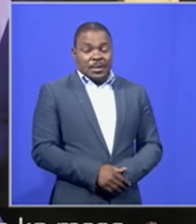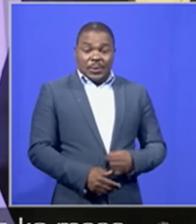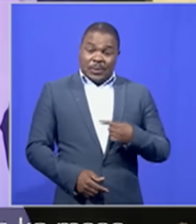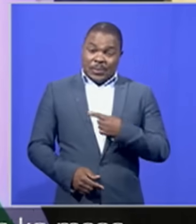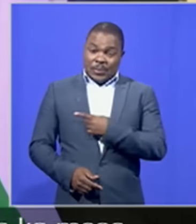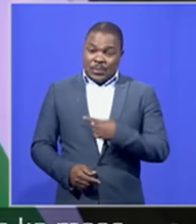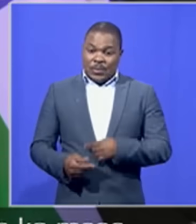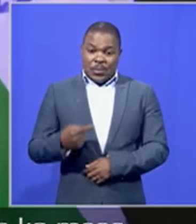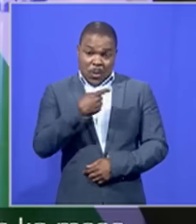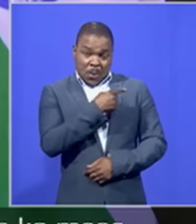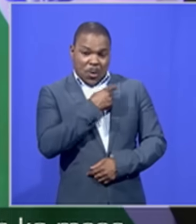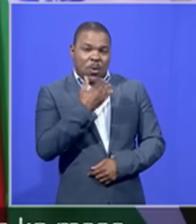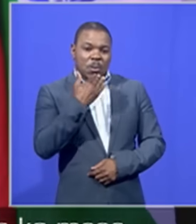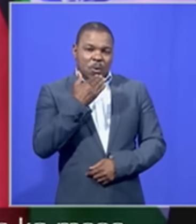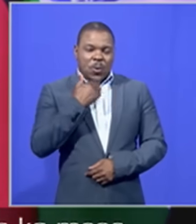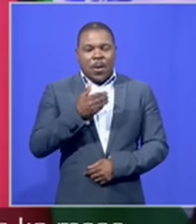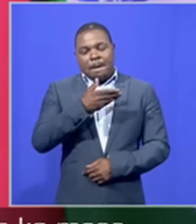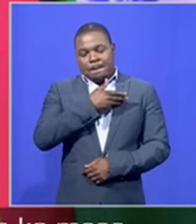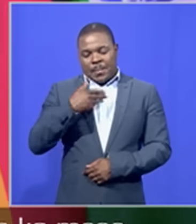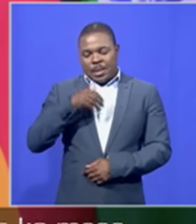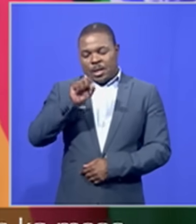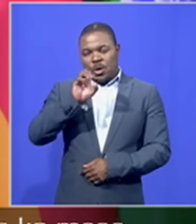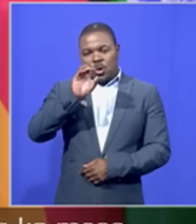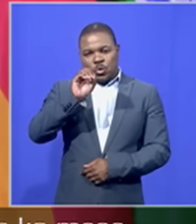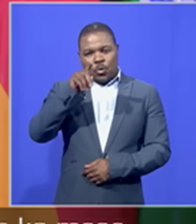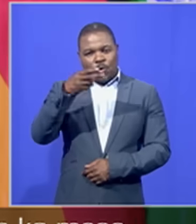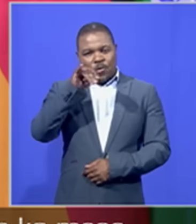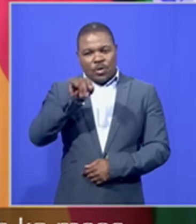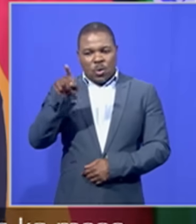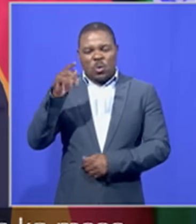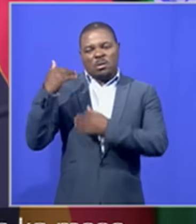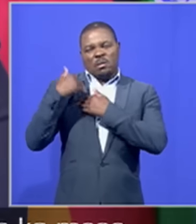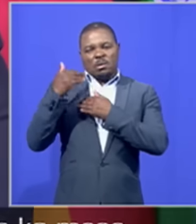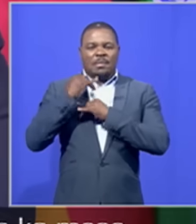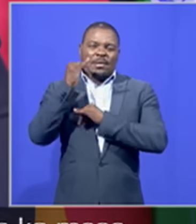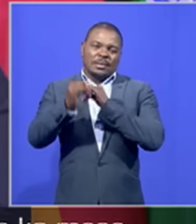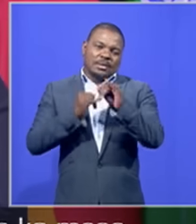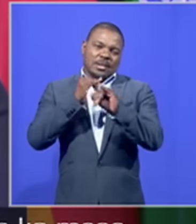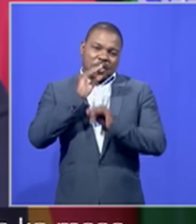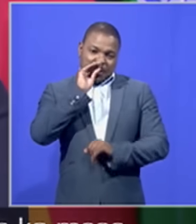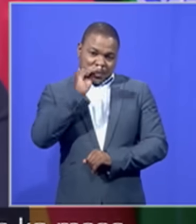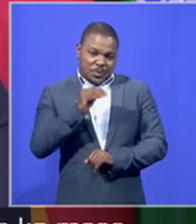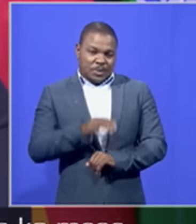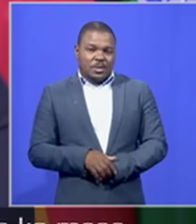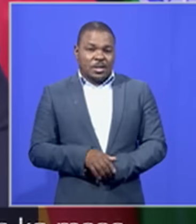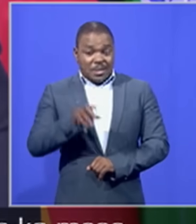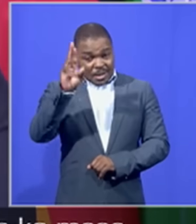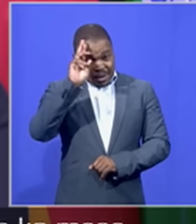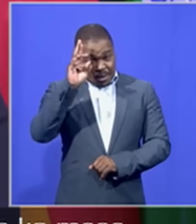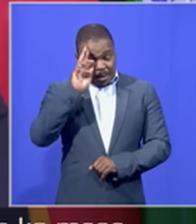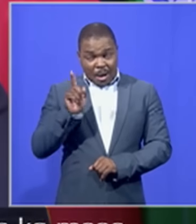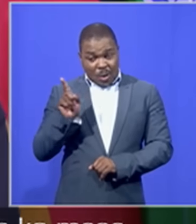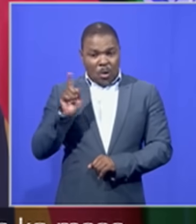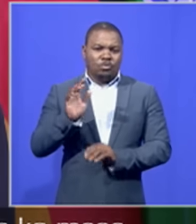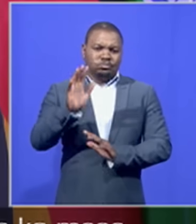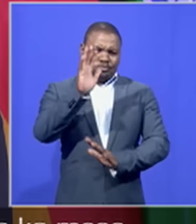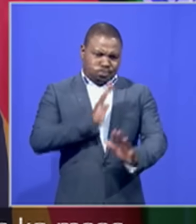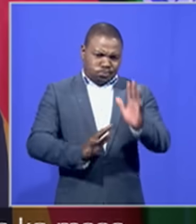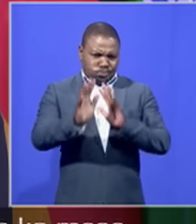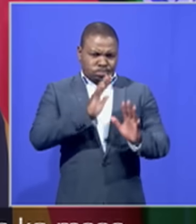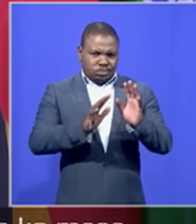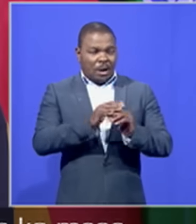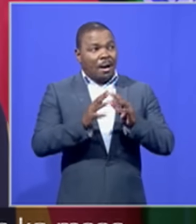ke mme Sophie ke modiri mmogo ka nna mo mererong ya boditšhaba o tla gopola jalo gore kganyantsa e tlhalosa ya gore